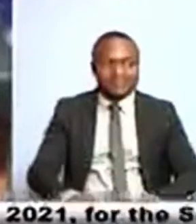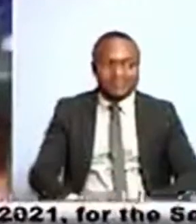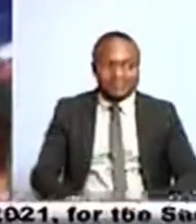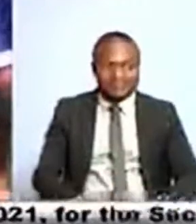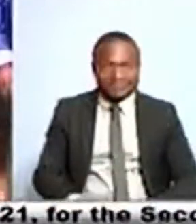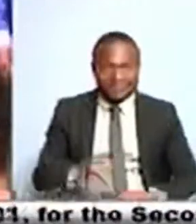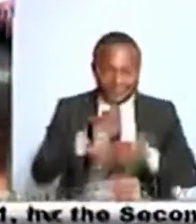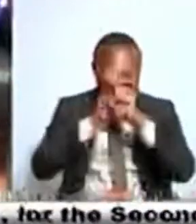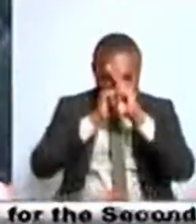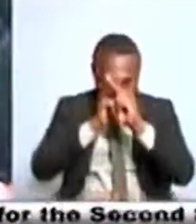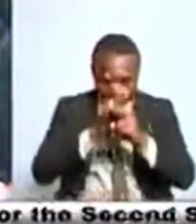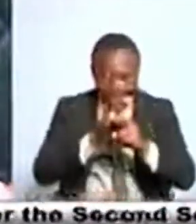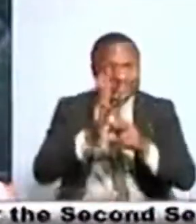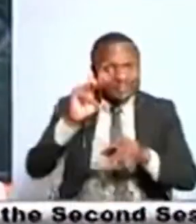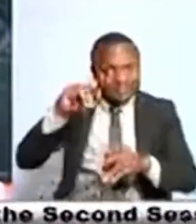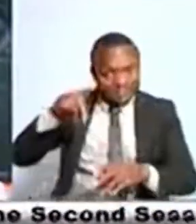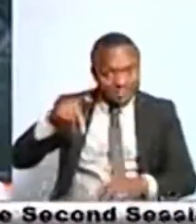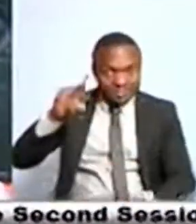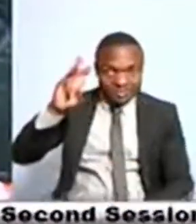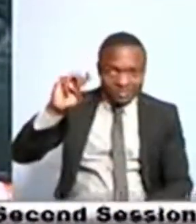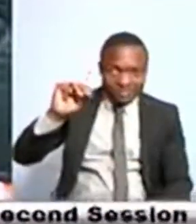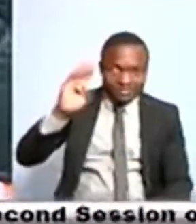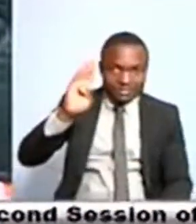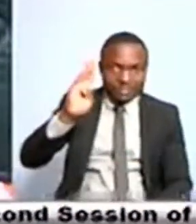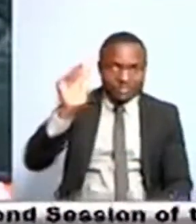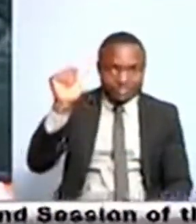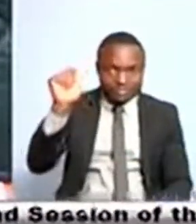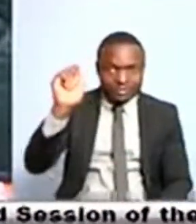The Honorable Member for Mbabala.